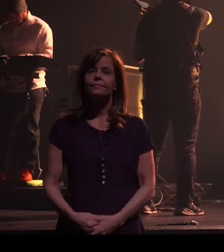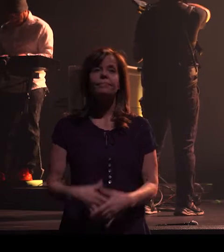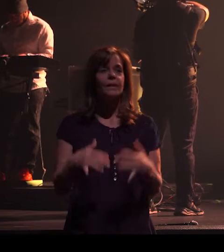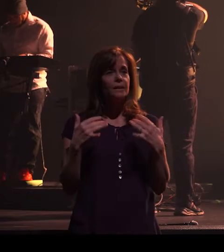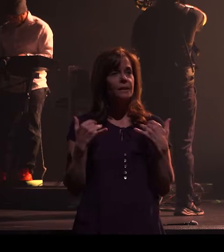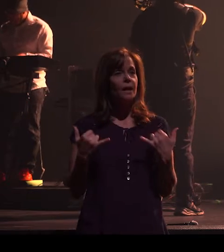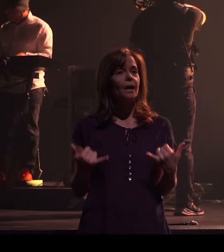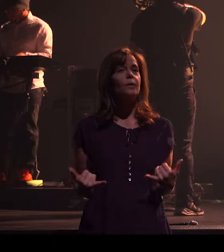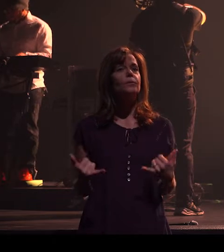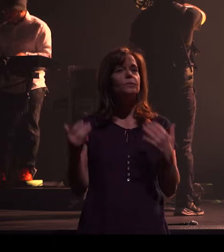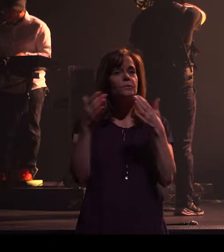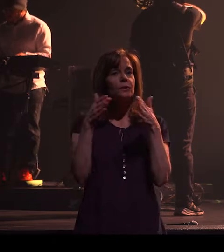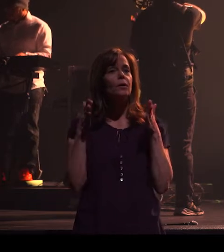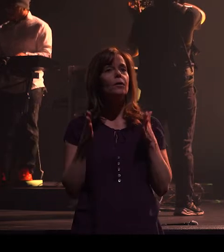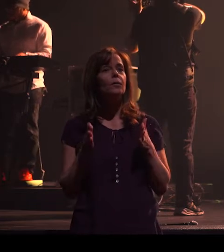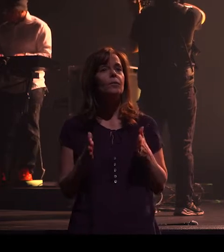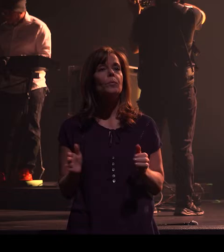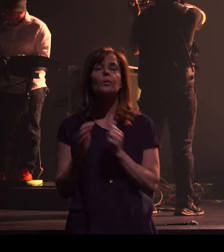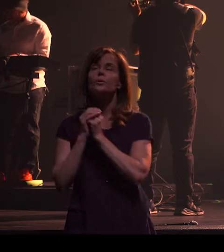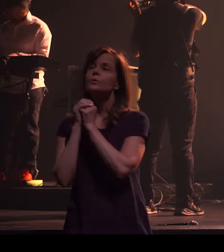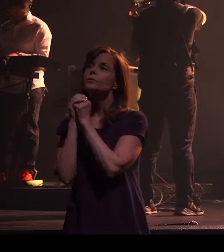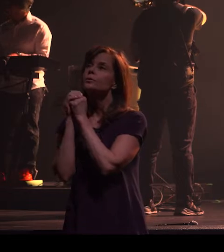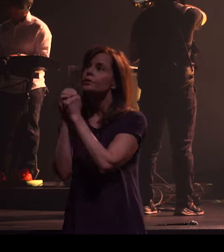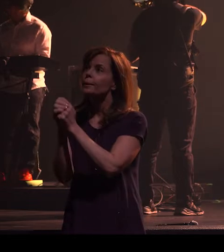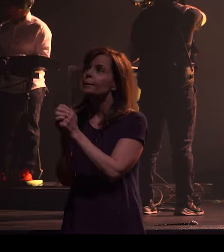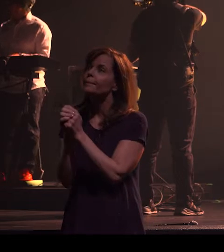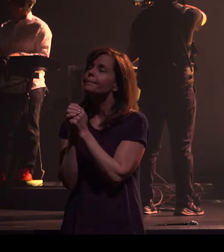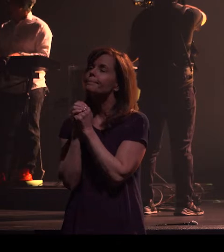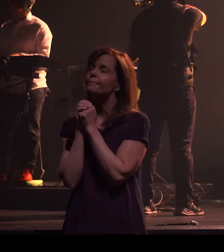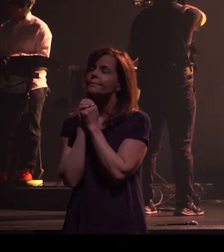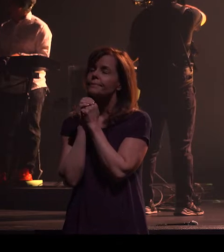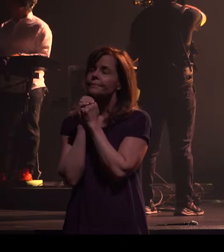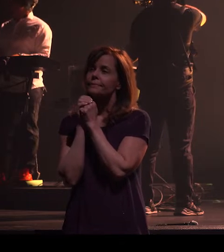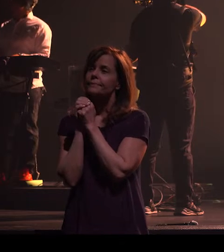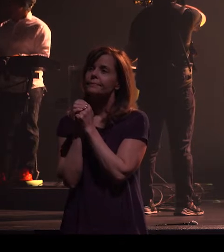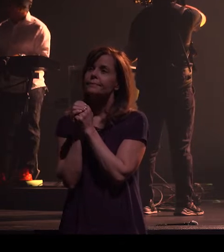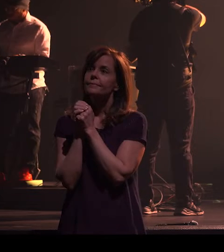This is a house of